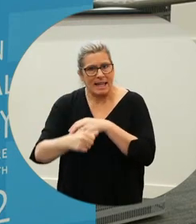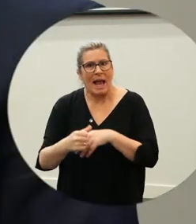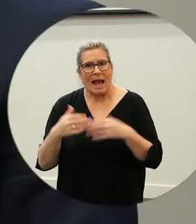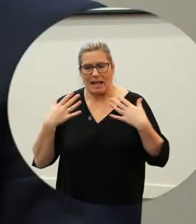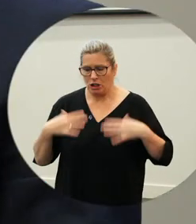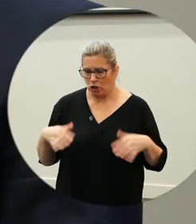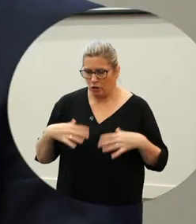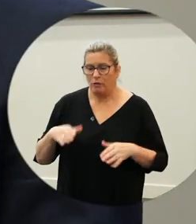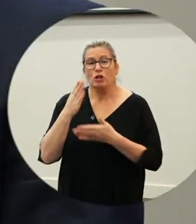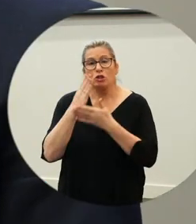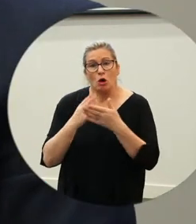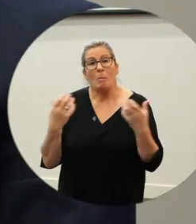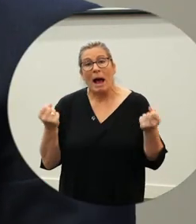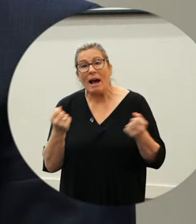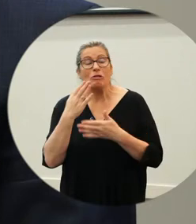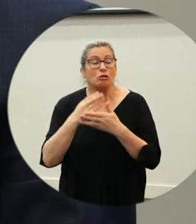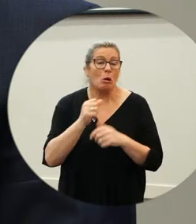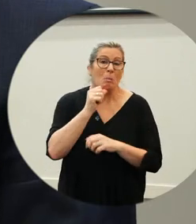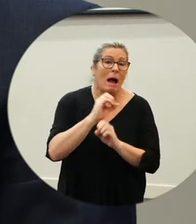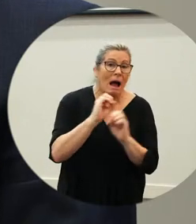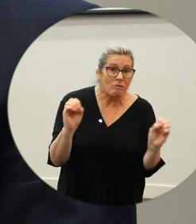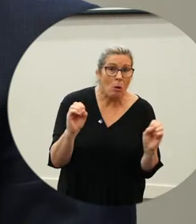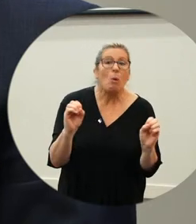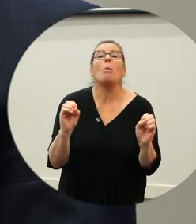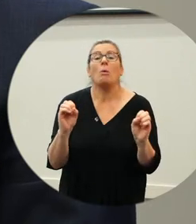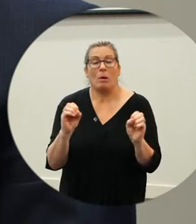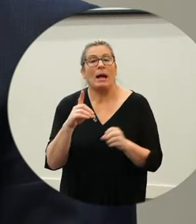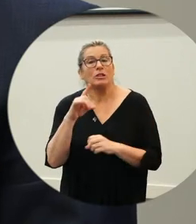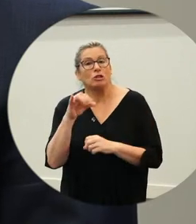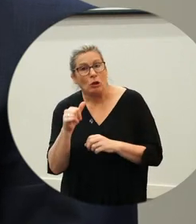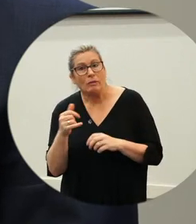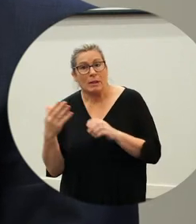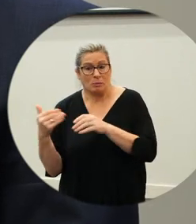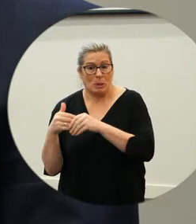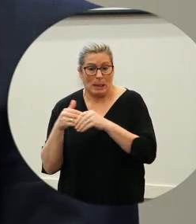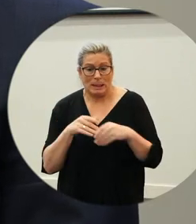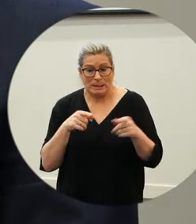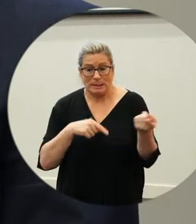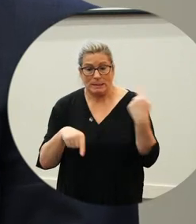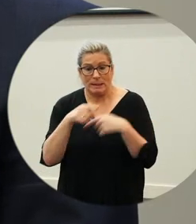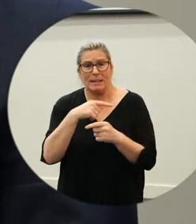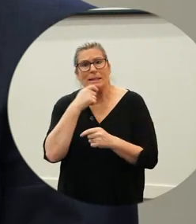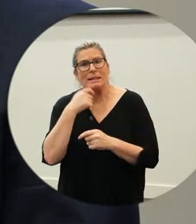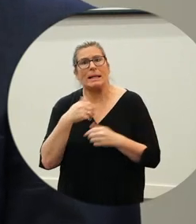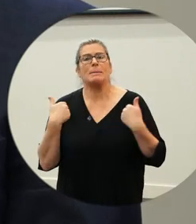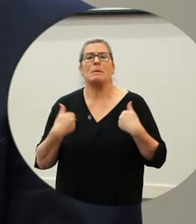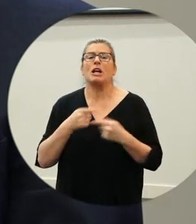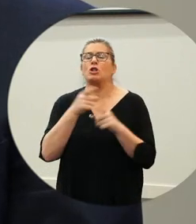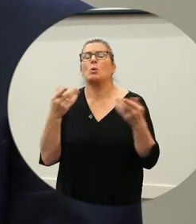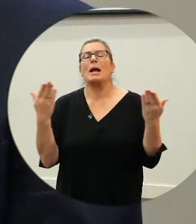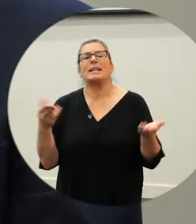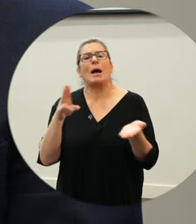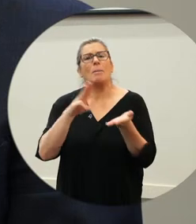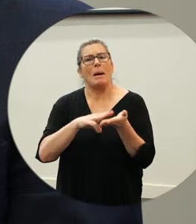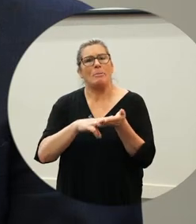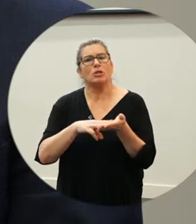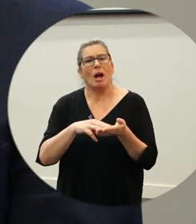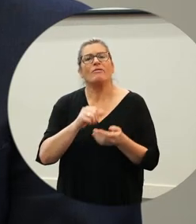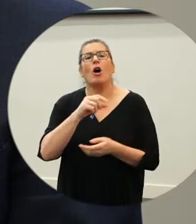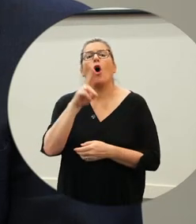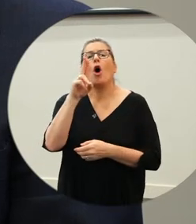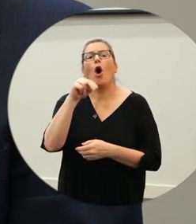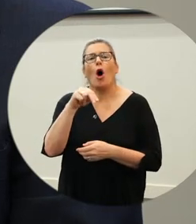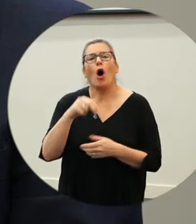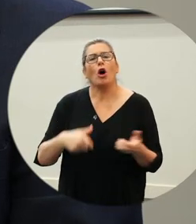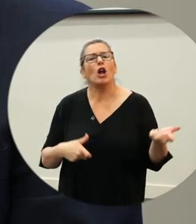uniforms, some hadn't, and Owen O'Duffy came out in front of them, along with Kevin O'Higgins, and said, gentlemen, you are now members of the unarmed civic